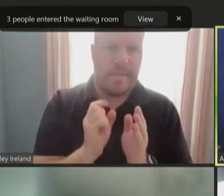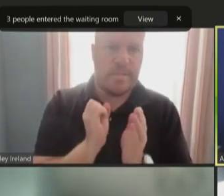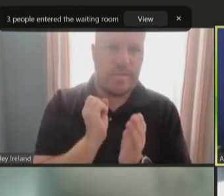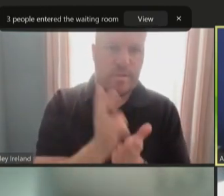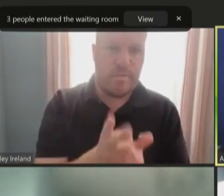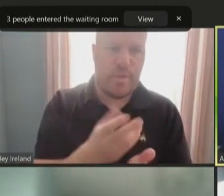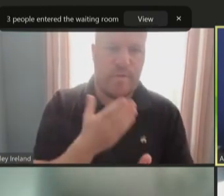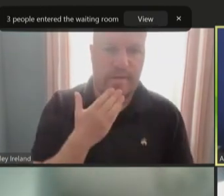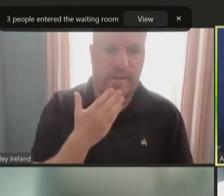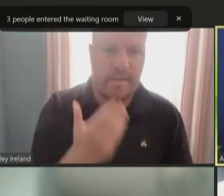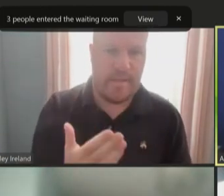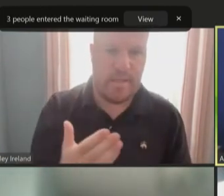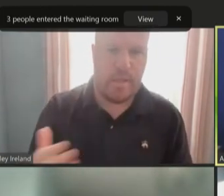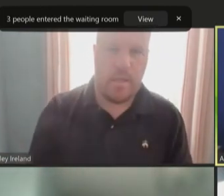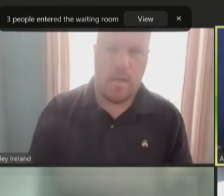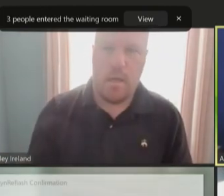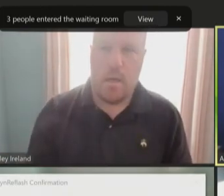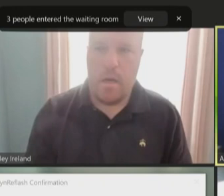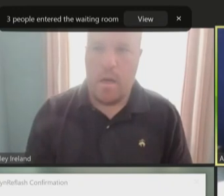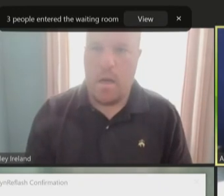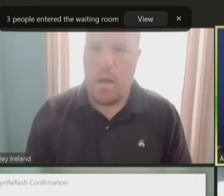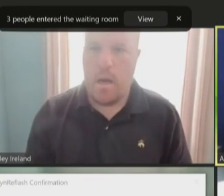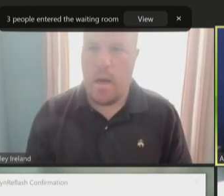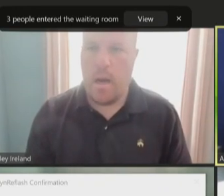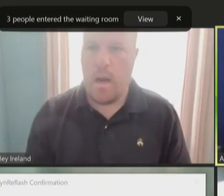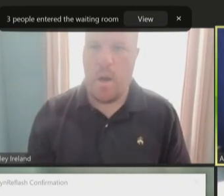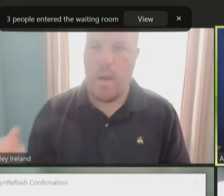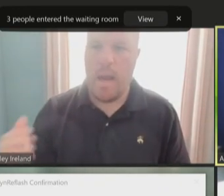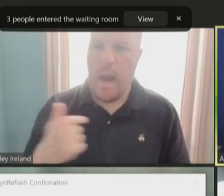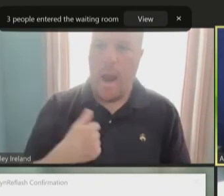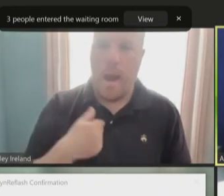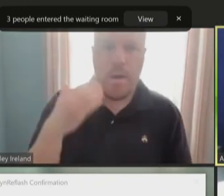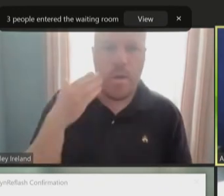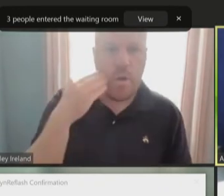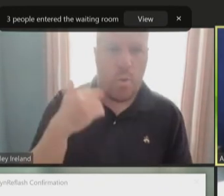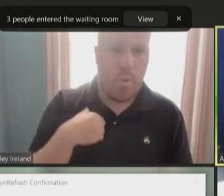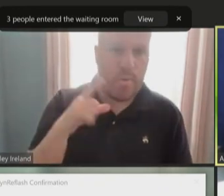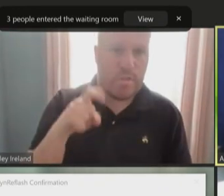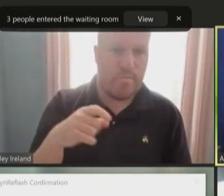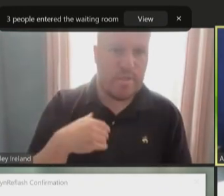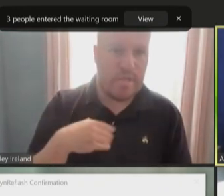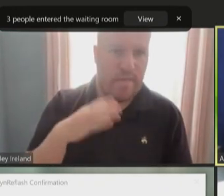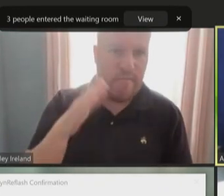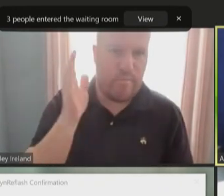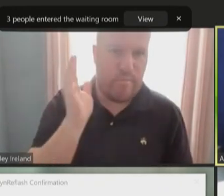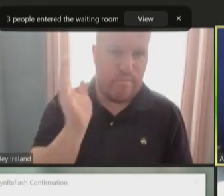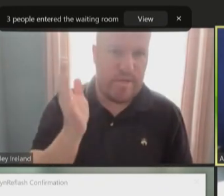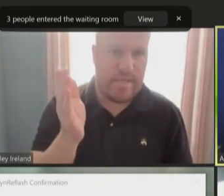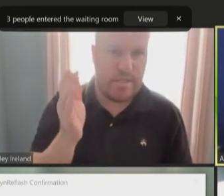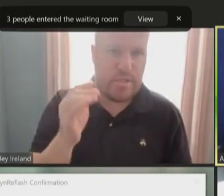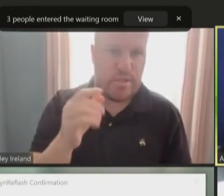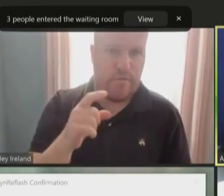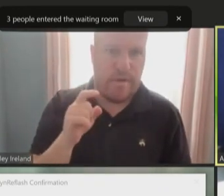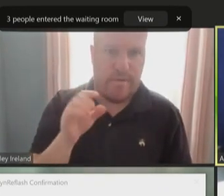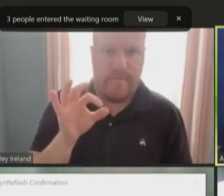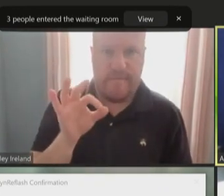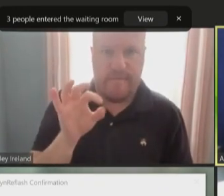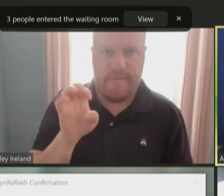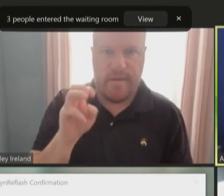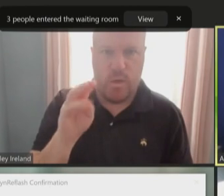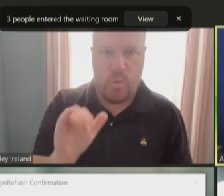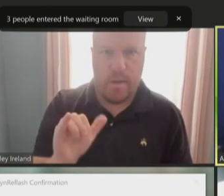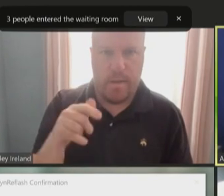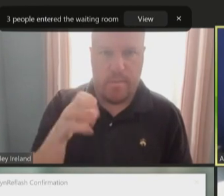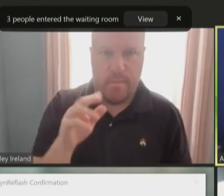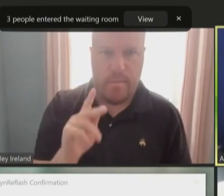Okay, so it appears that the meeting minutes have been approved. Thank you, everyone. I know that we're supposed to have a presenter